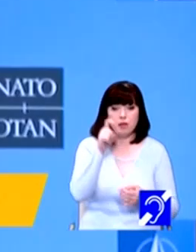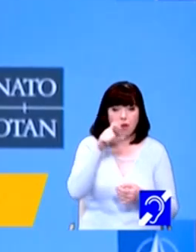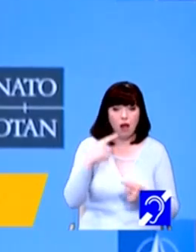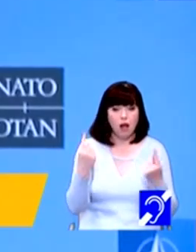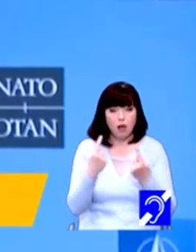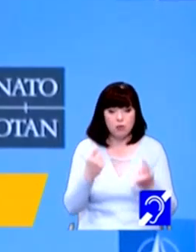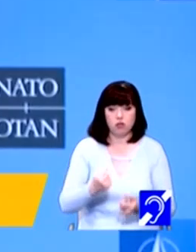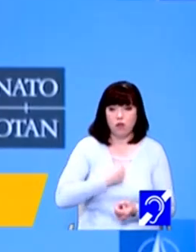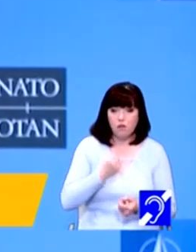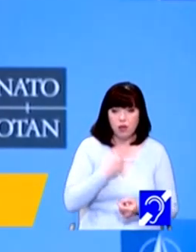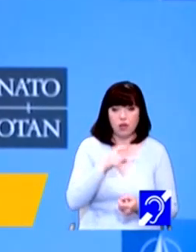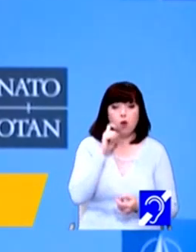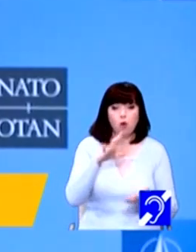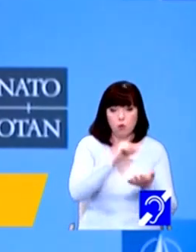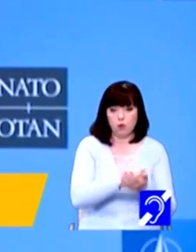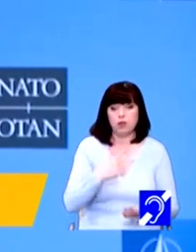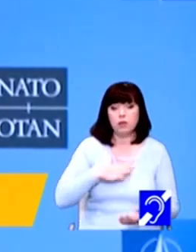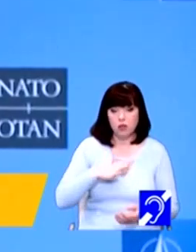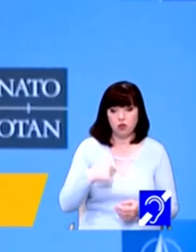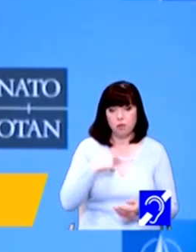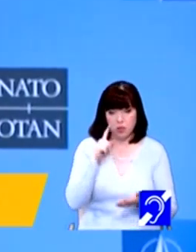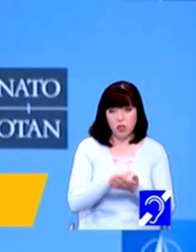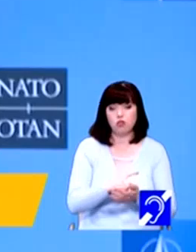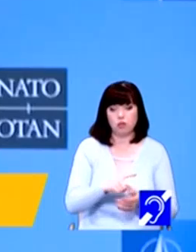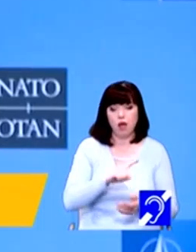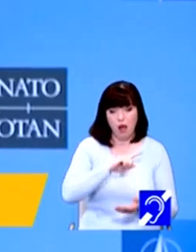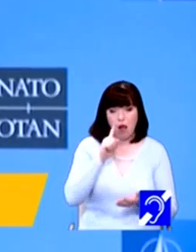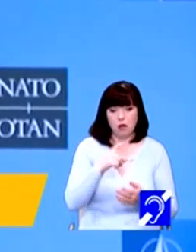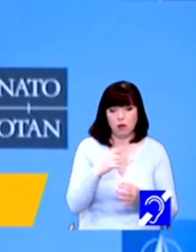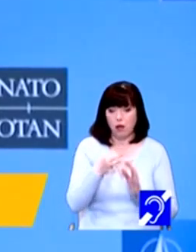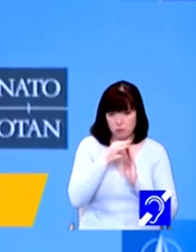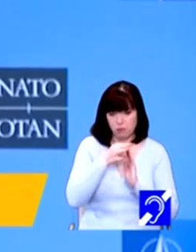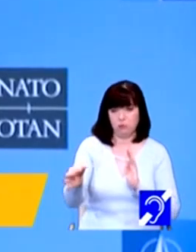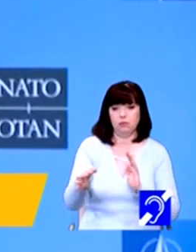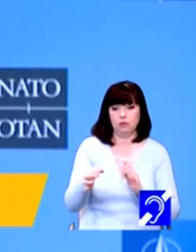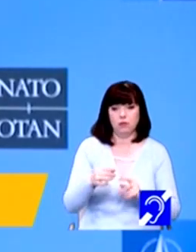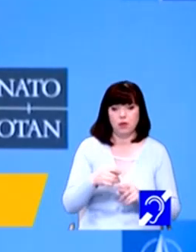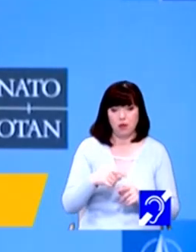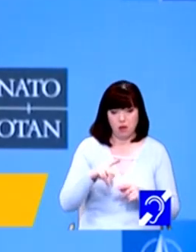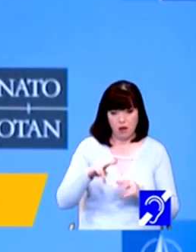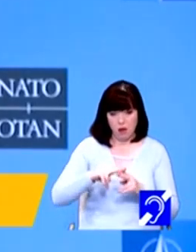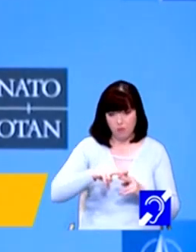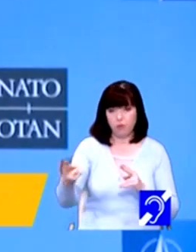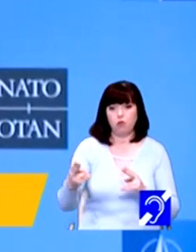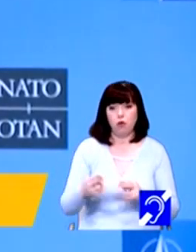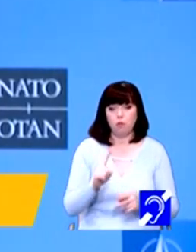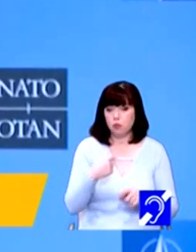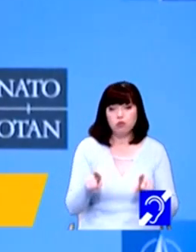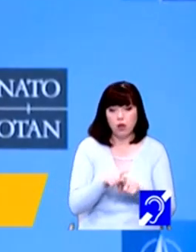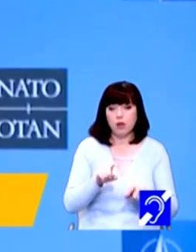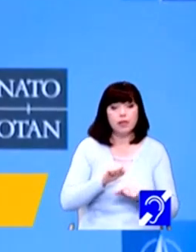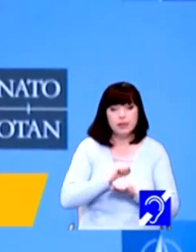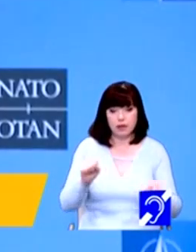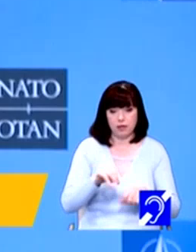plant. This just demonstrates the recklessness of this war and the importance of ending it and the importance of